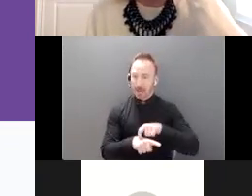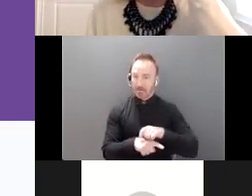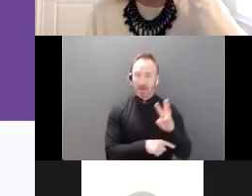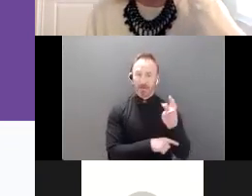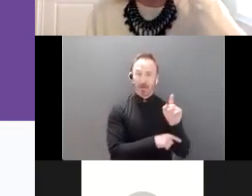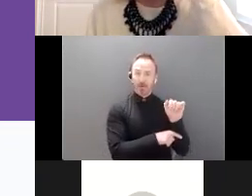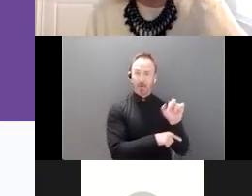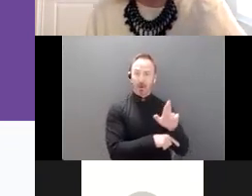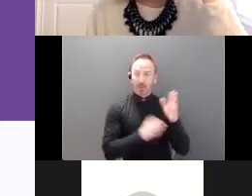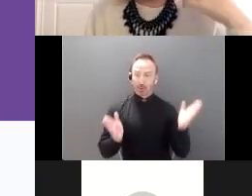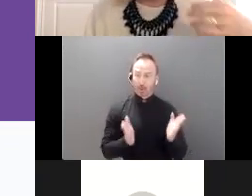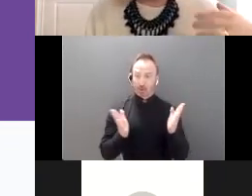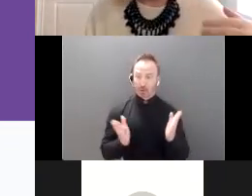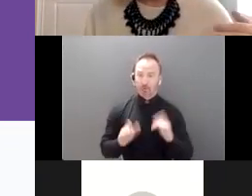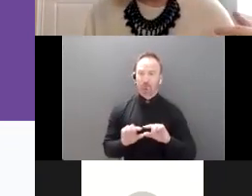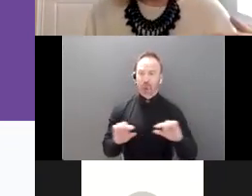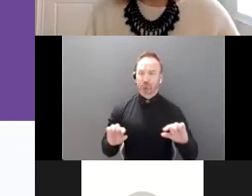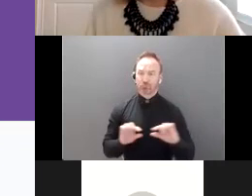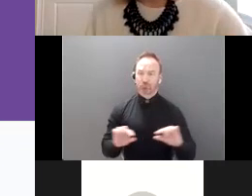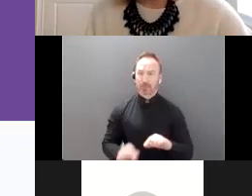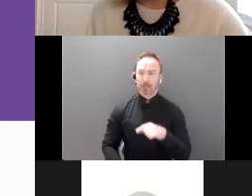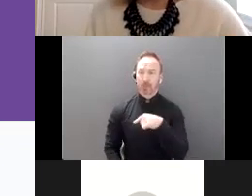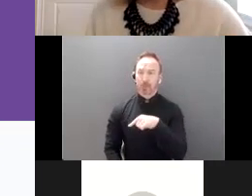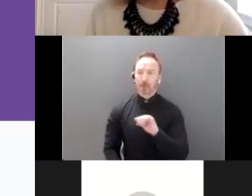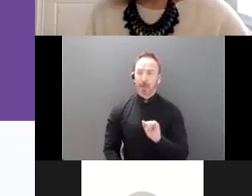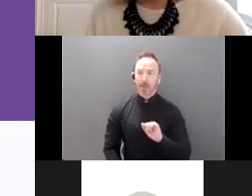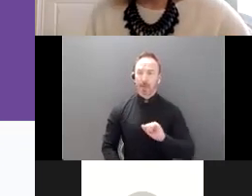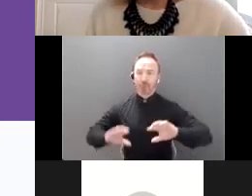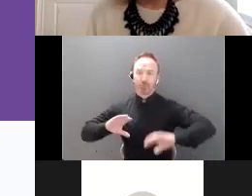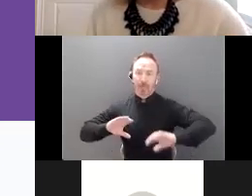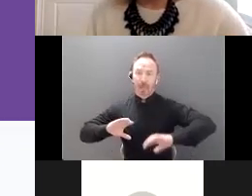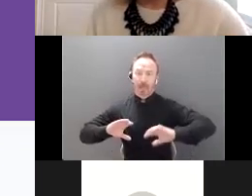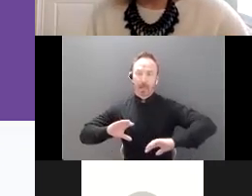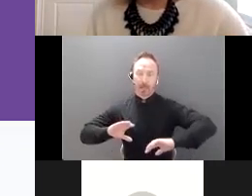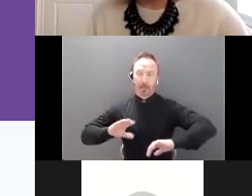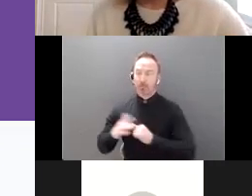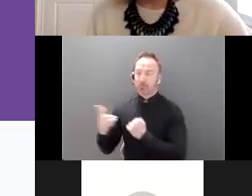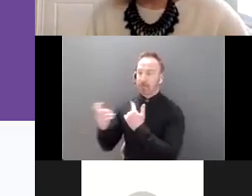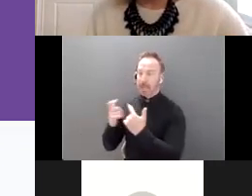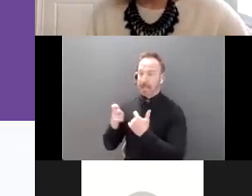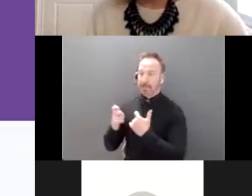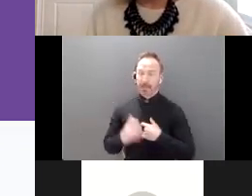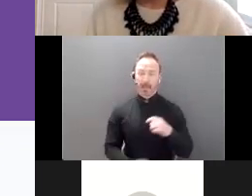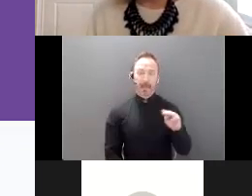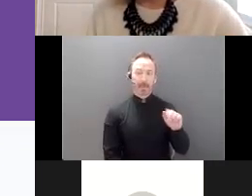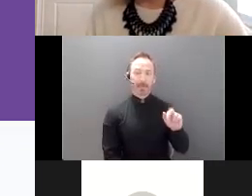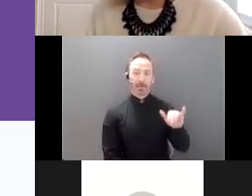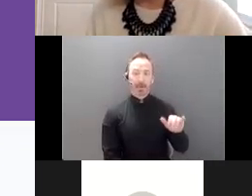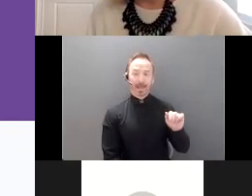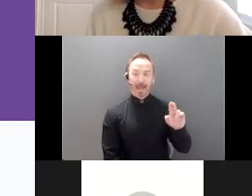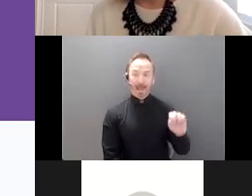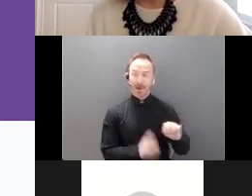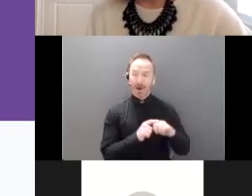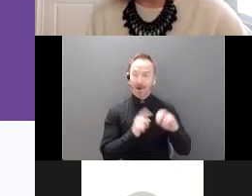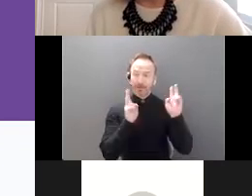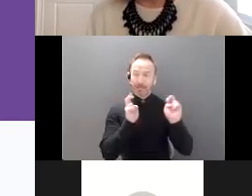box to ask your questions, and we will be asking Marianne, our subject matter expert, those questions at the end of